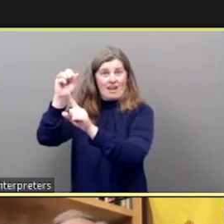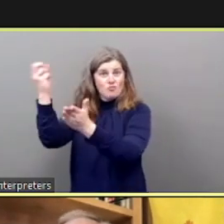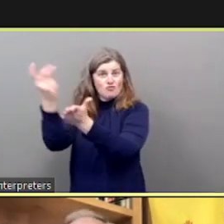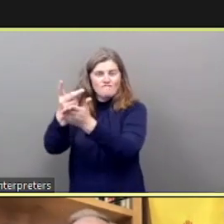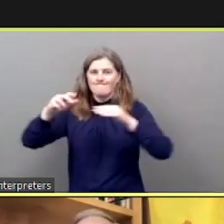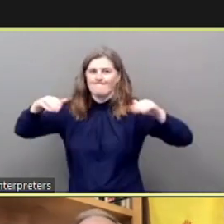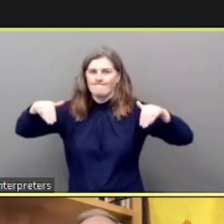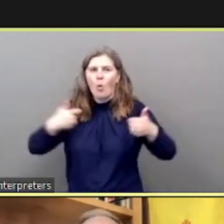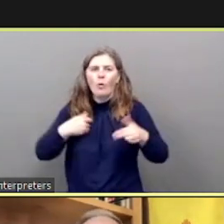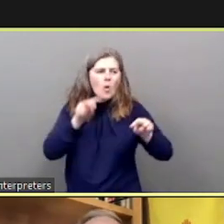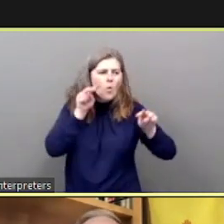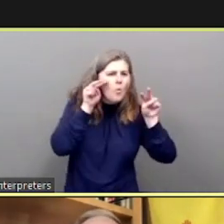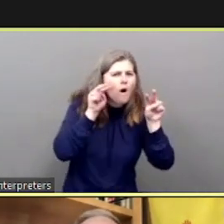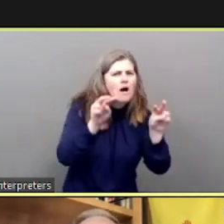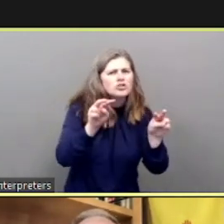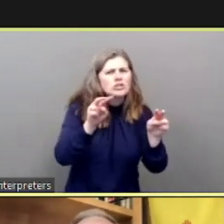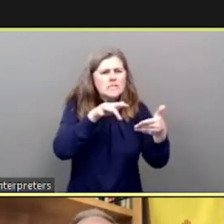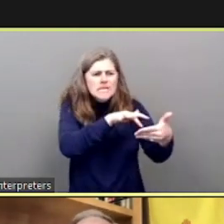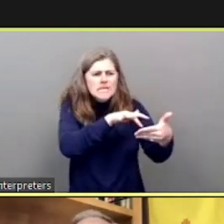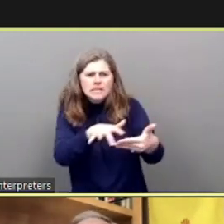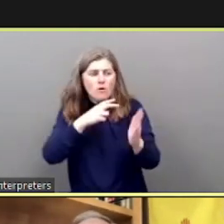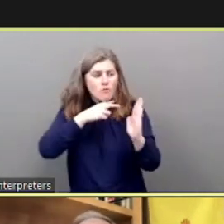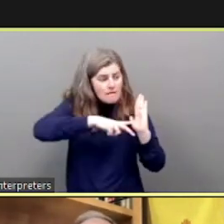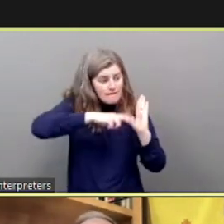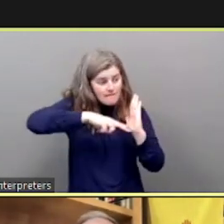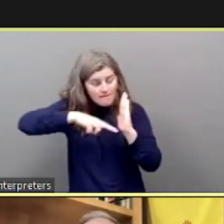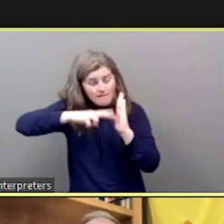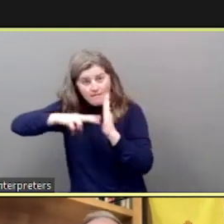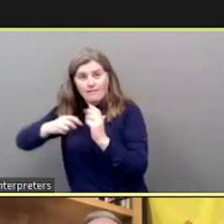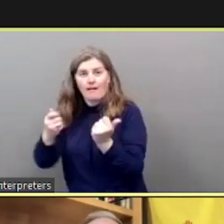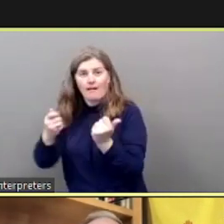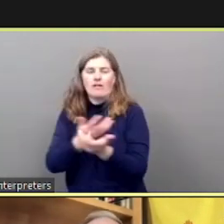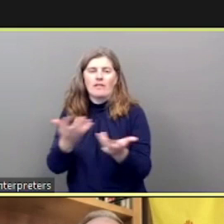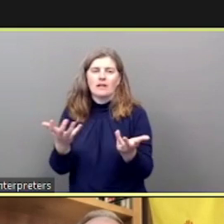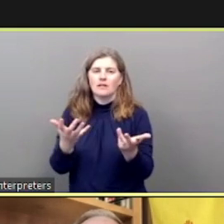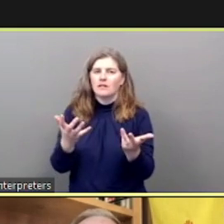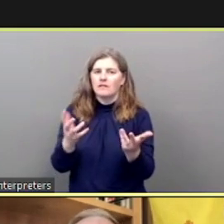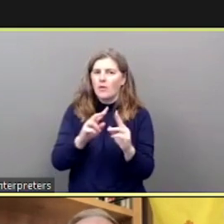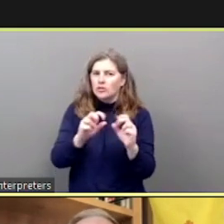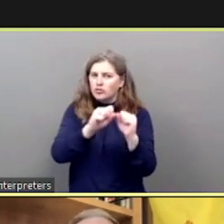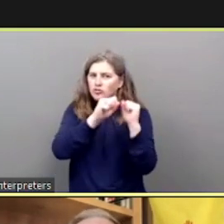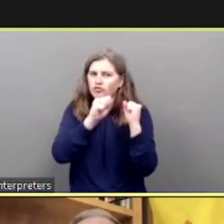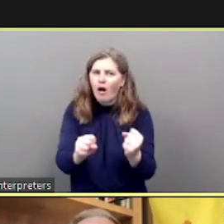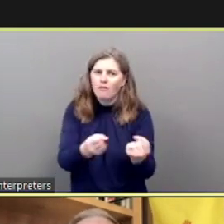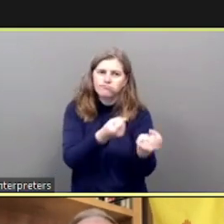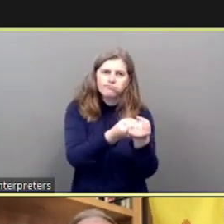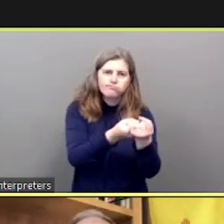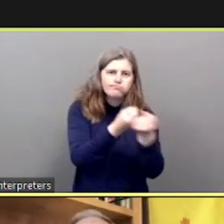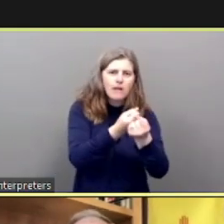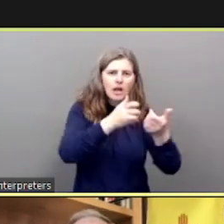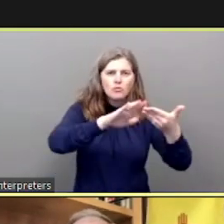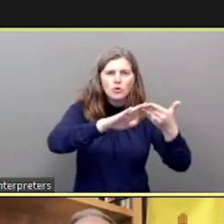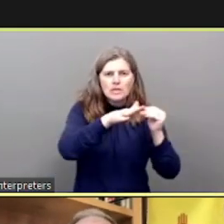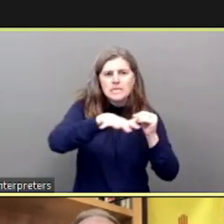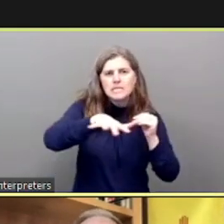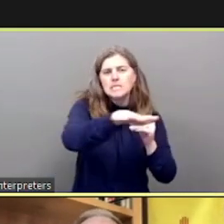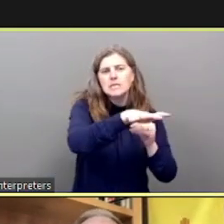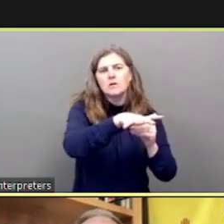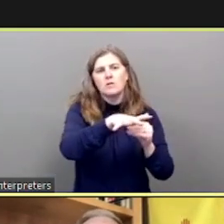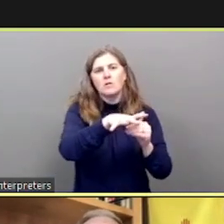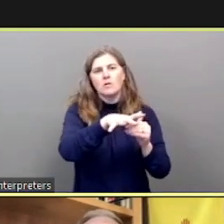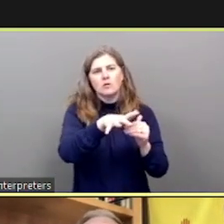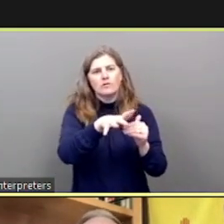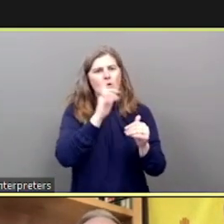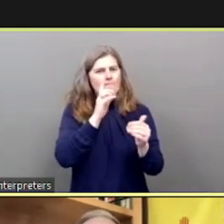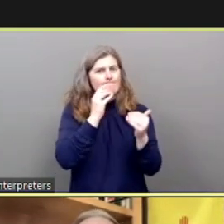literature. We're reading everything we can on it. There's a very strong advocacy community for taking the unproven